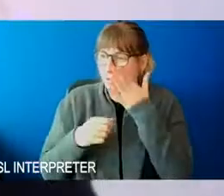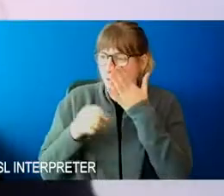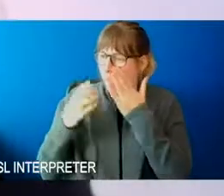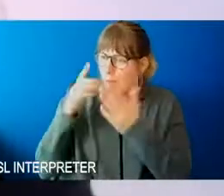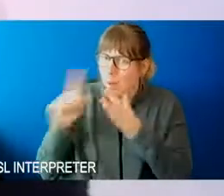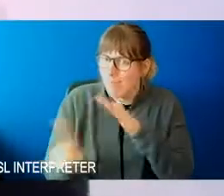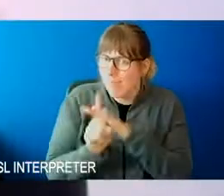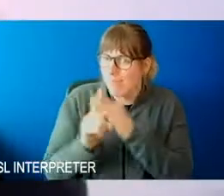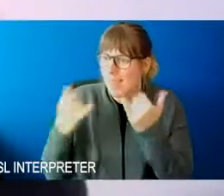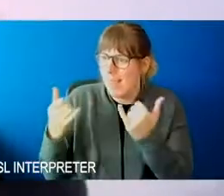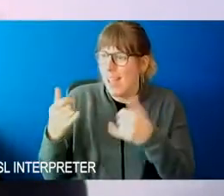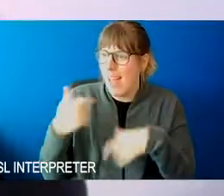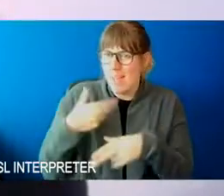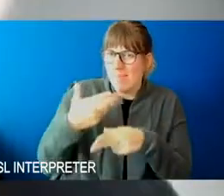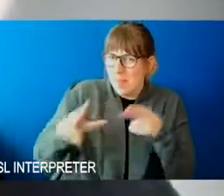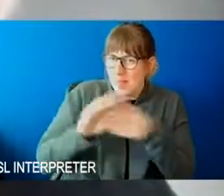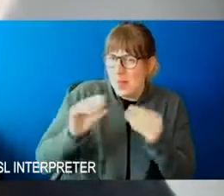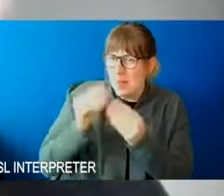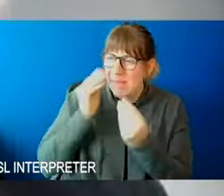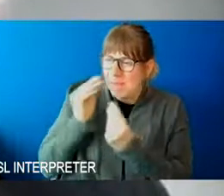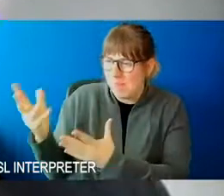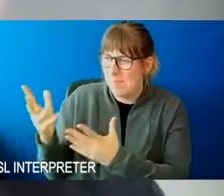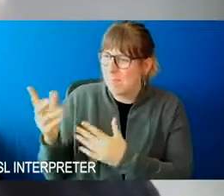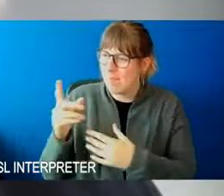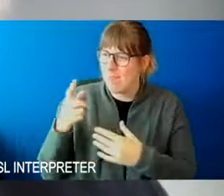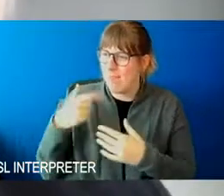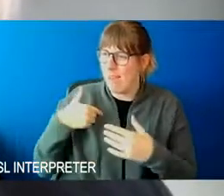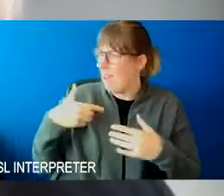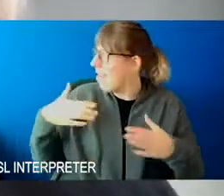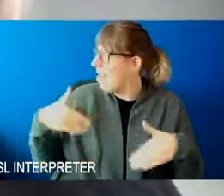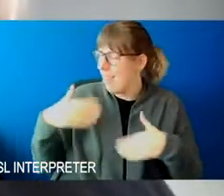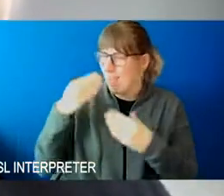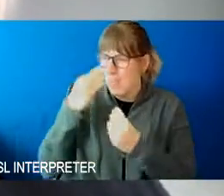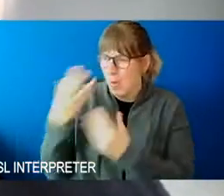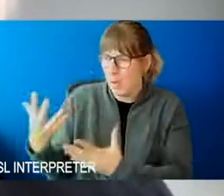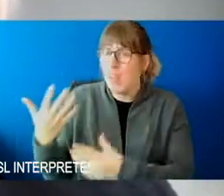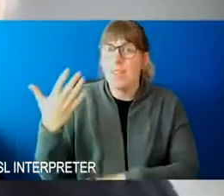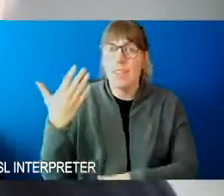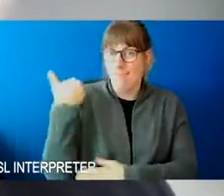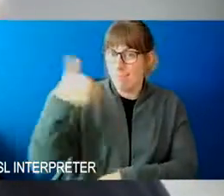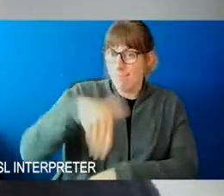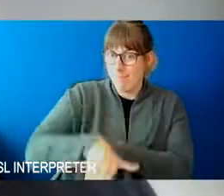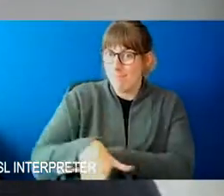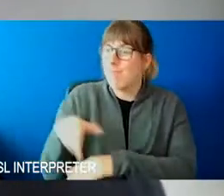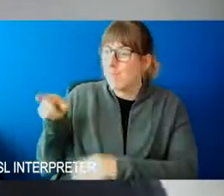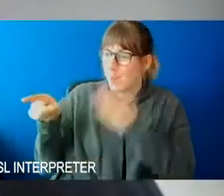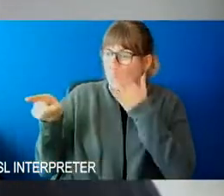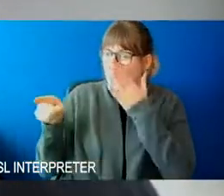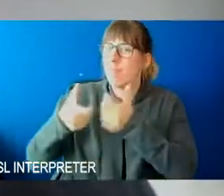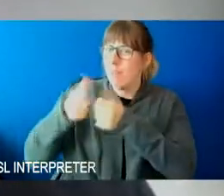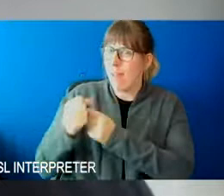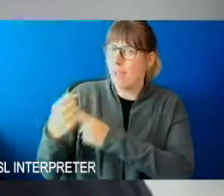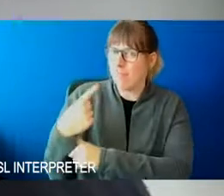pleasure. Thank you, and thank you for being here. I have a short story to tell you, Mariepierre, that I haven't let you know